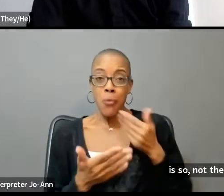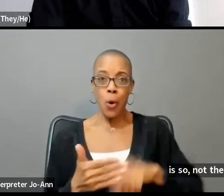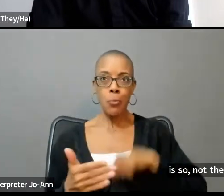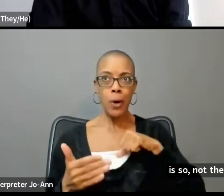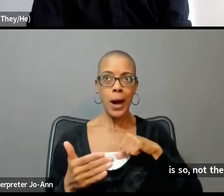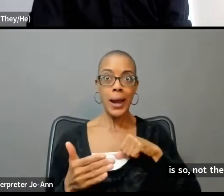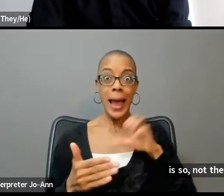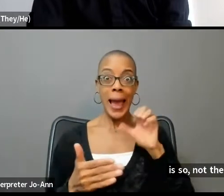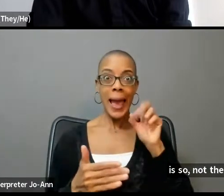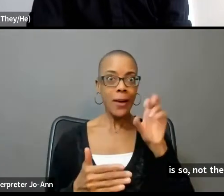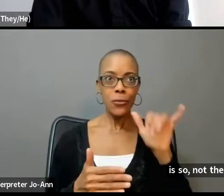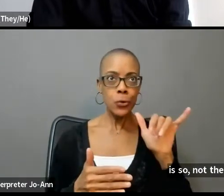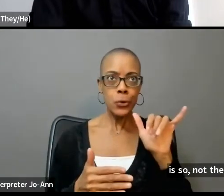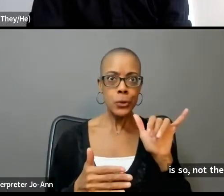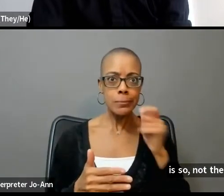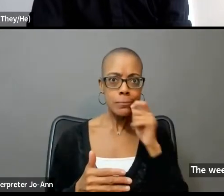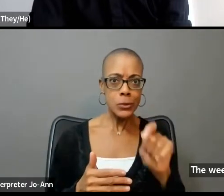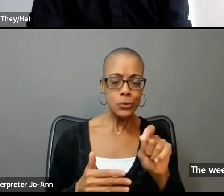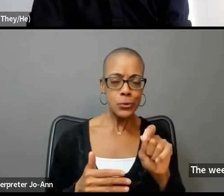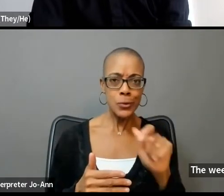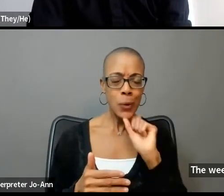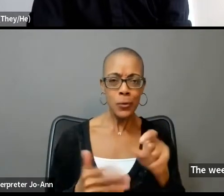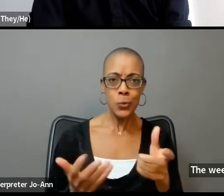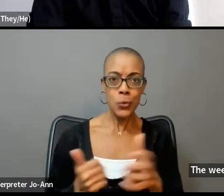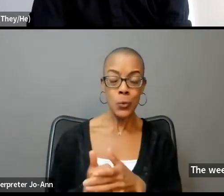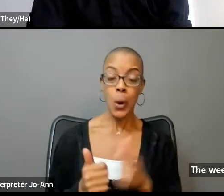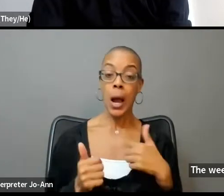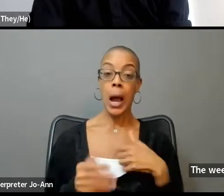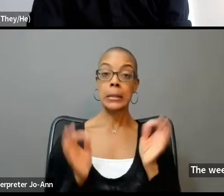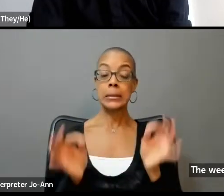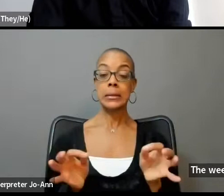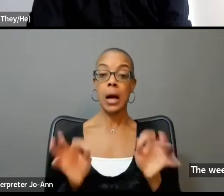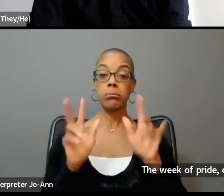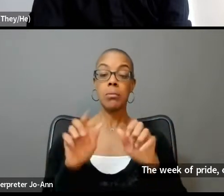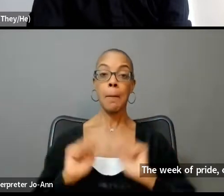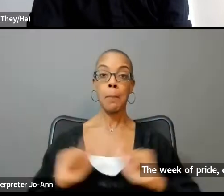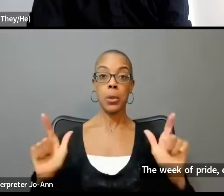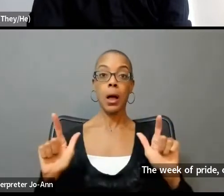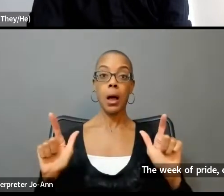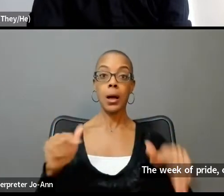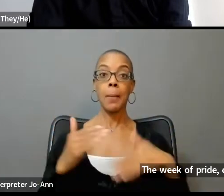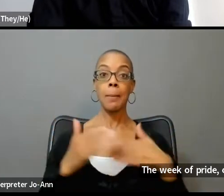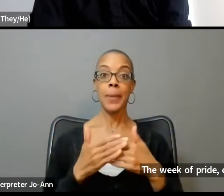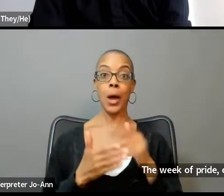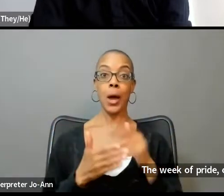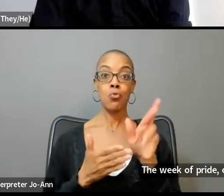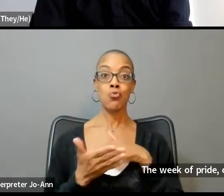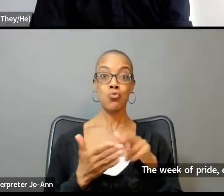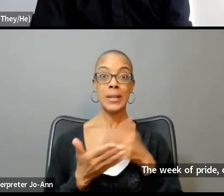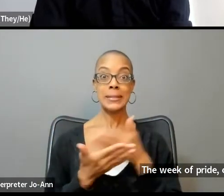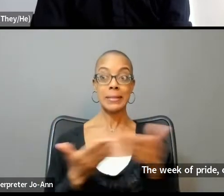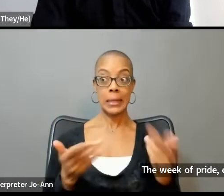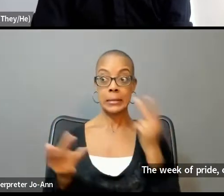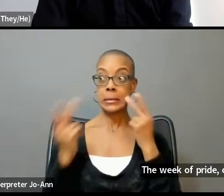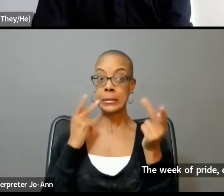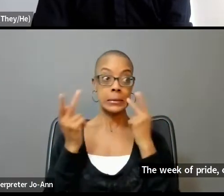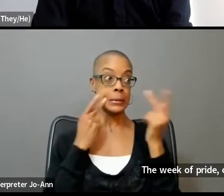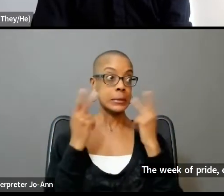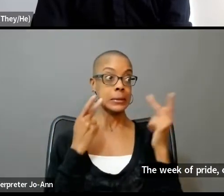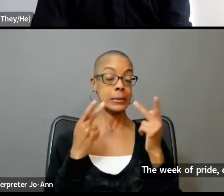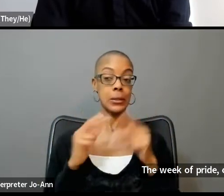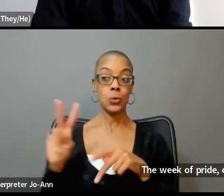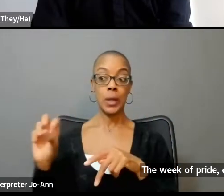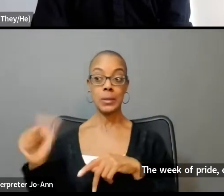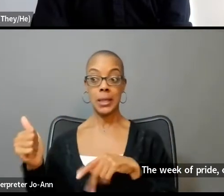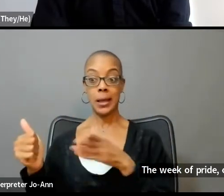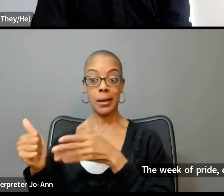ever. So I decided to write a blog about all of the racist things that I had seen from